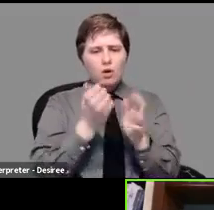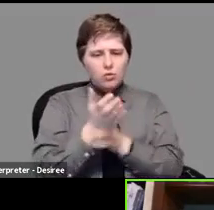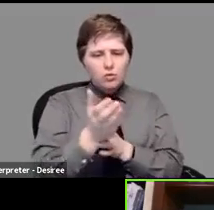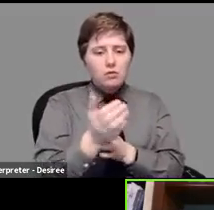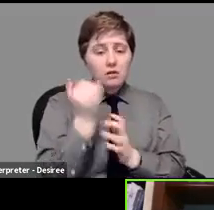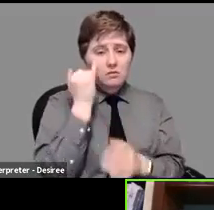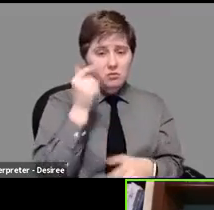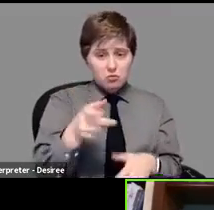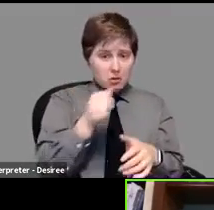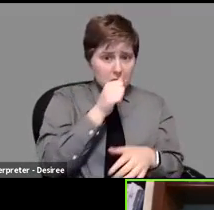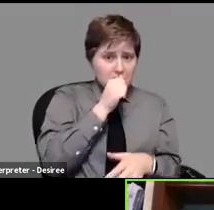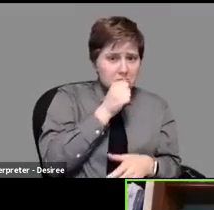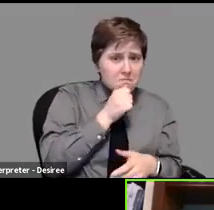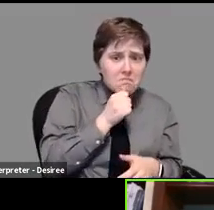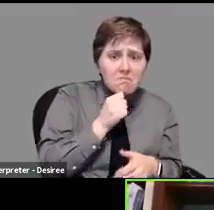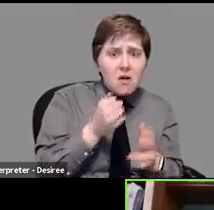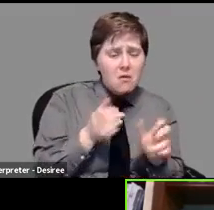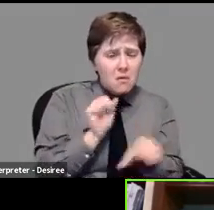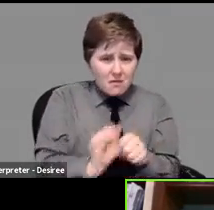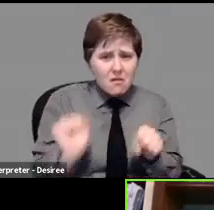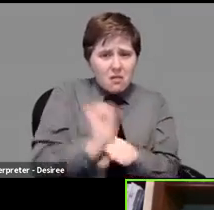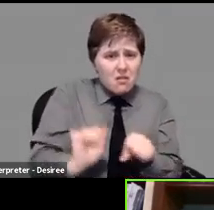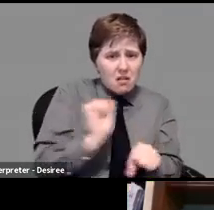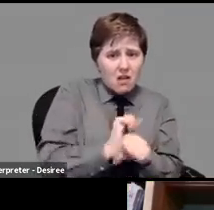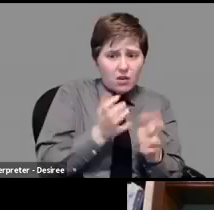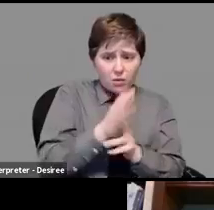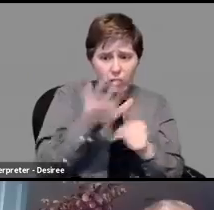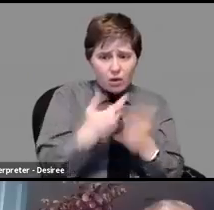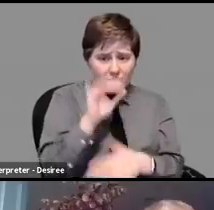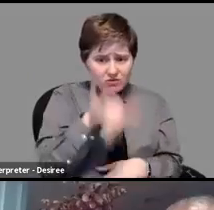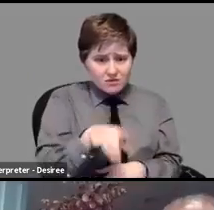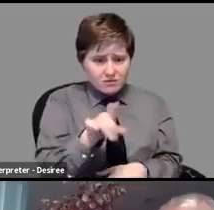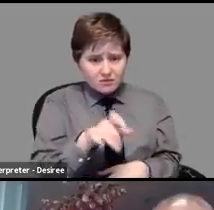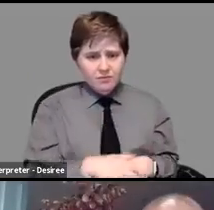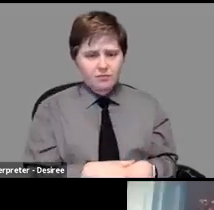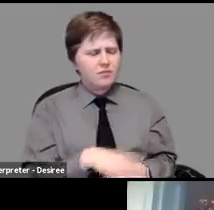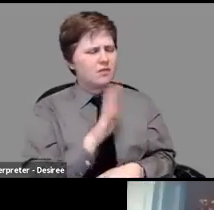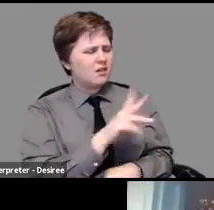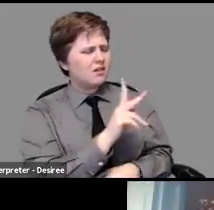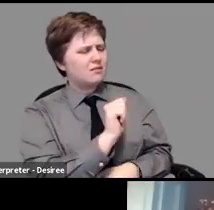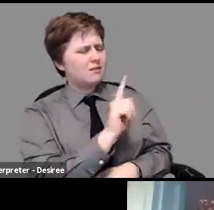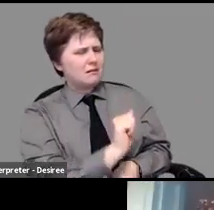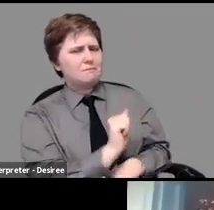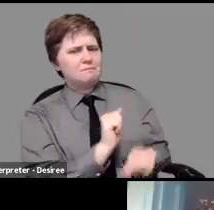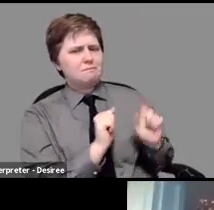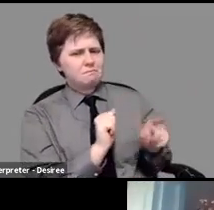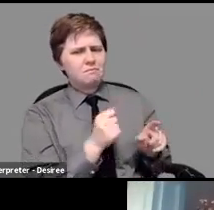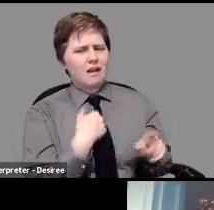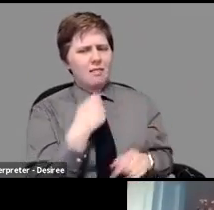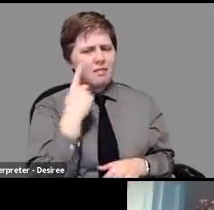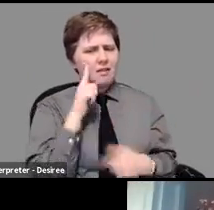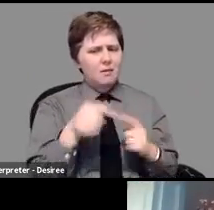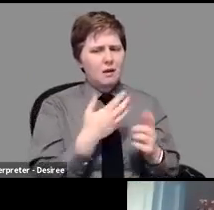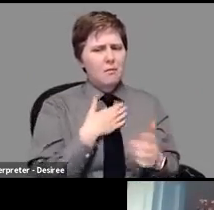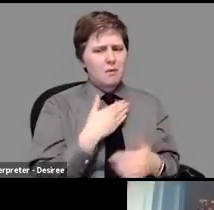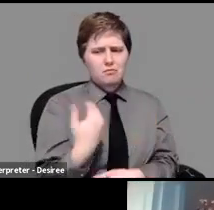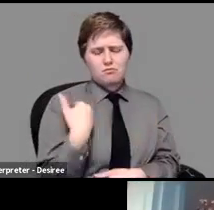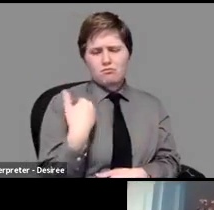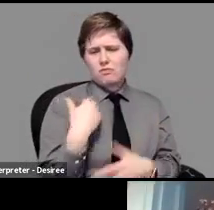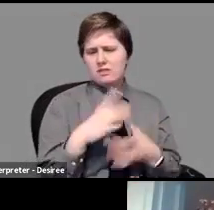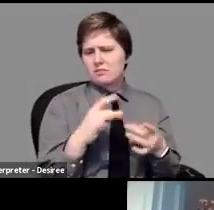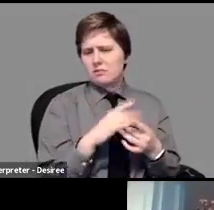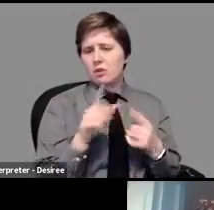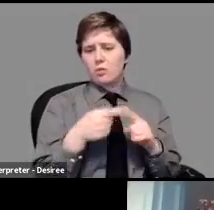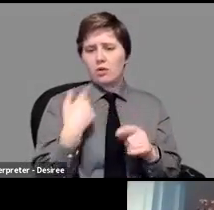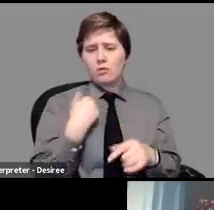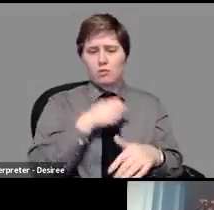the stomach to work through it to get there? Thank you. And Kala, I think about my previous statement of when we came into